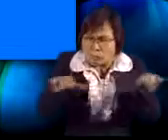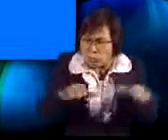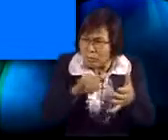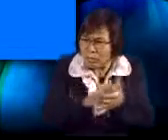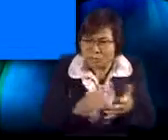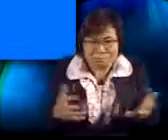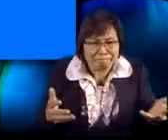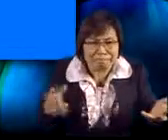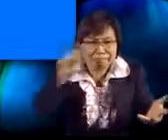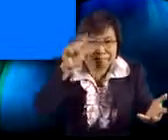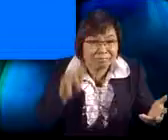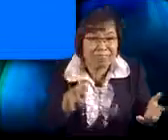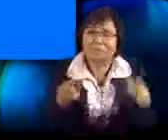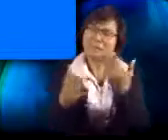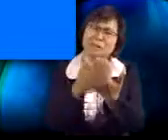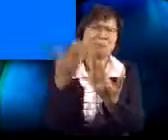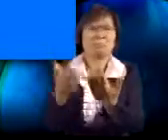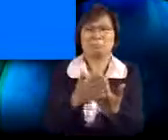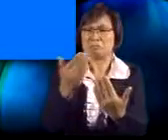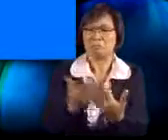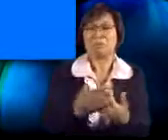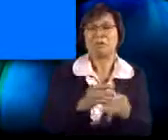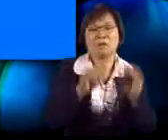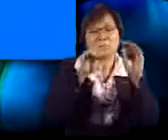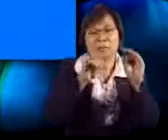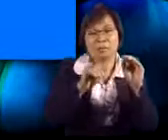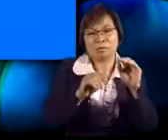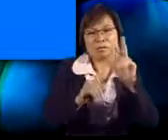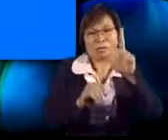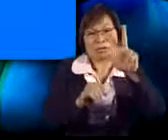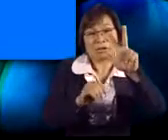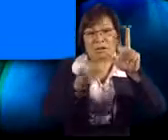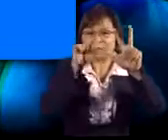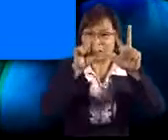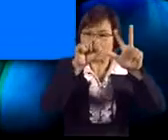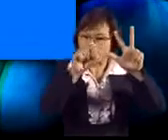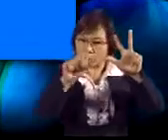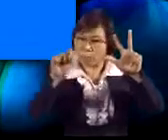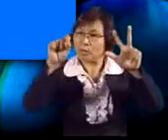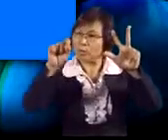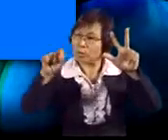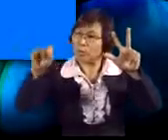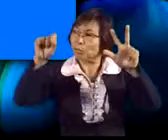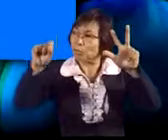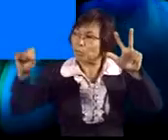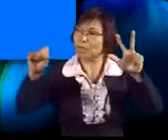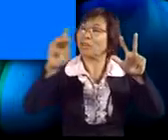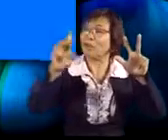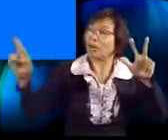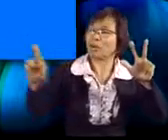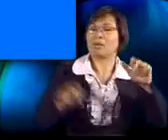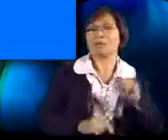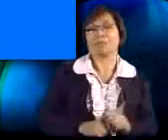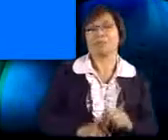that? It's simple. Just move 3 decimal places to the right.